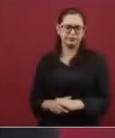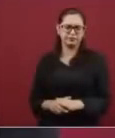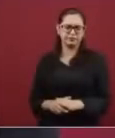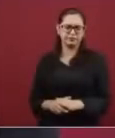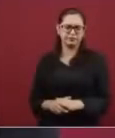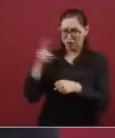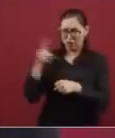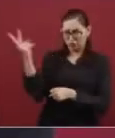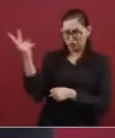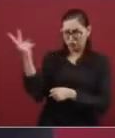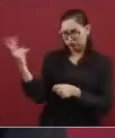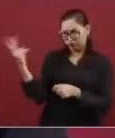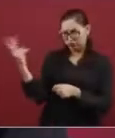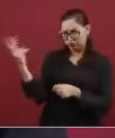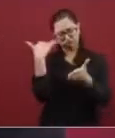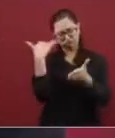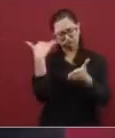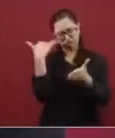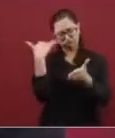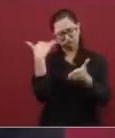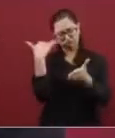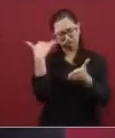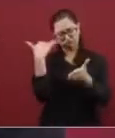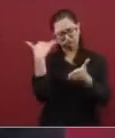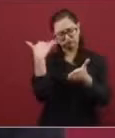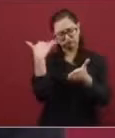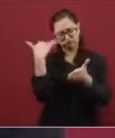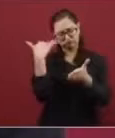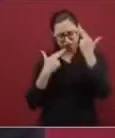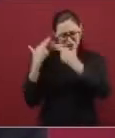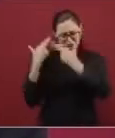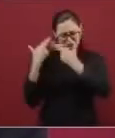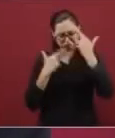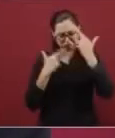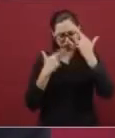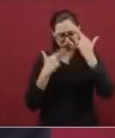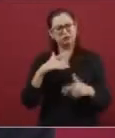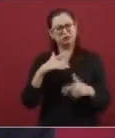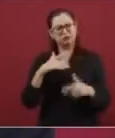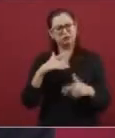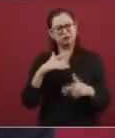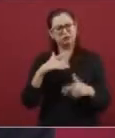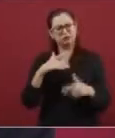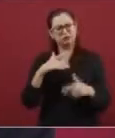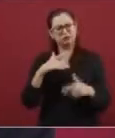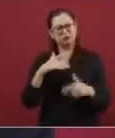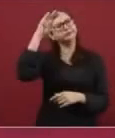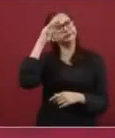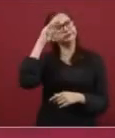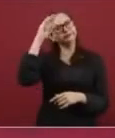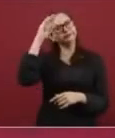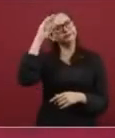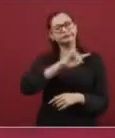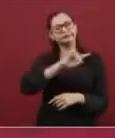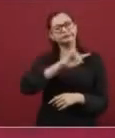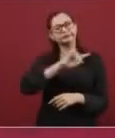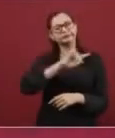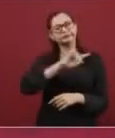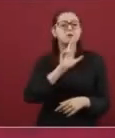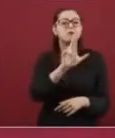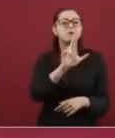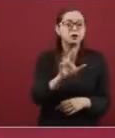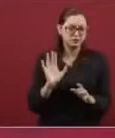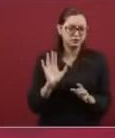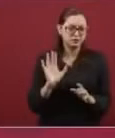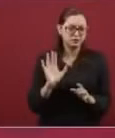So he wanted to give them time to review it and analyze it.